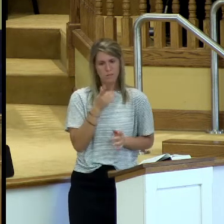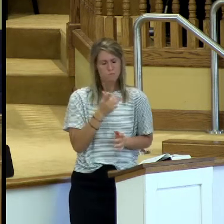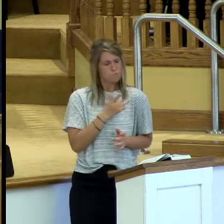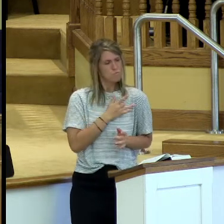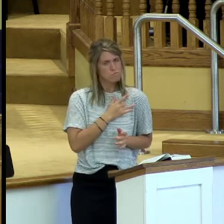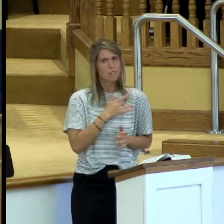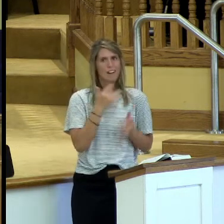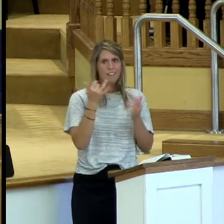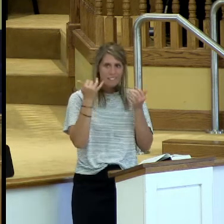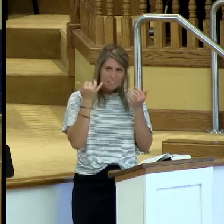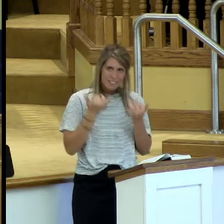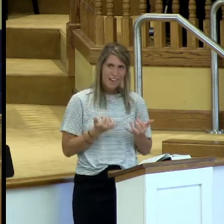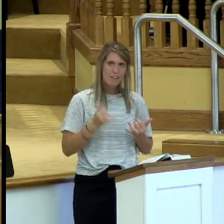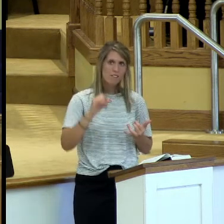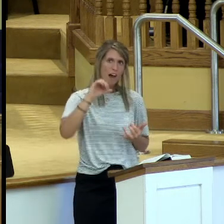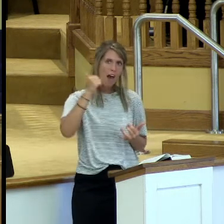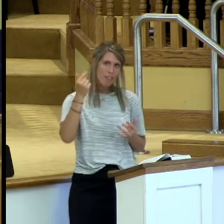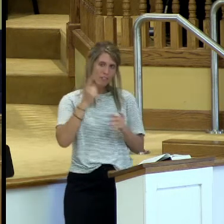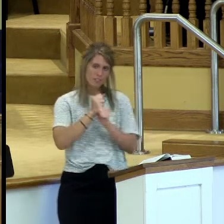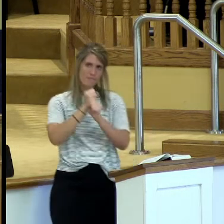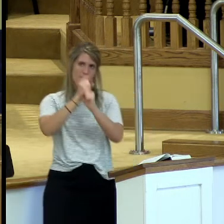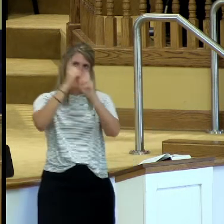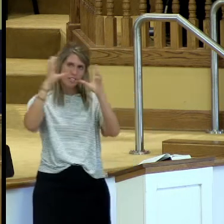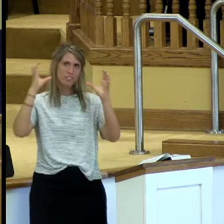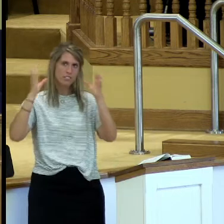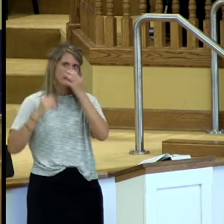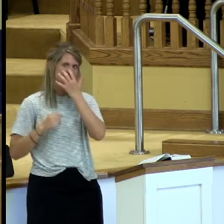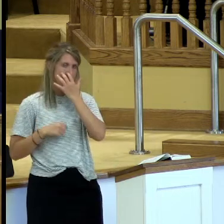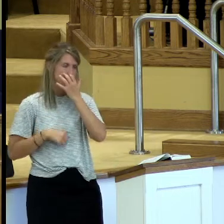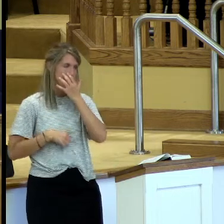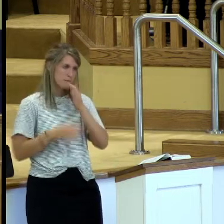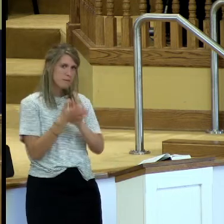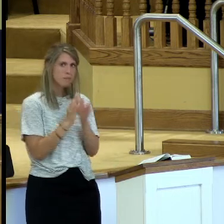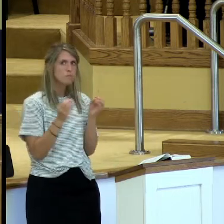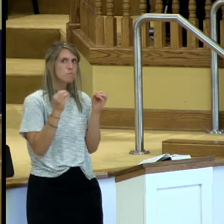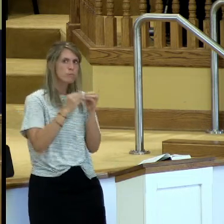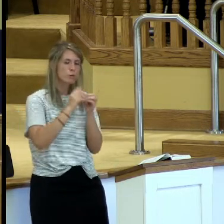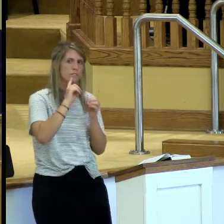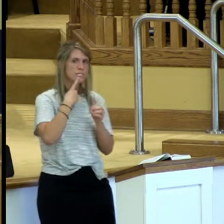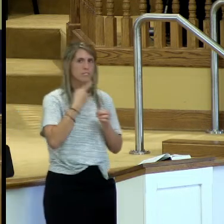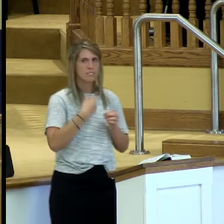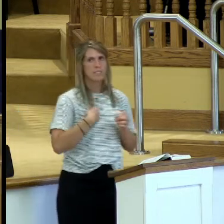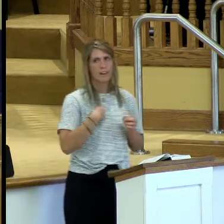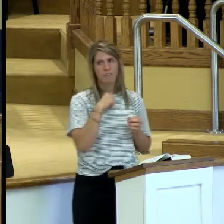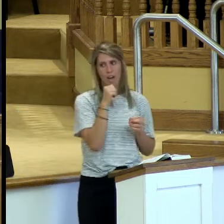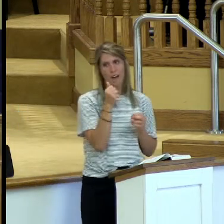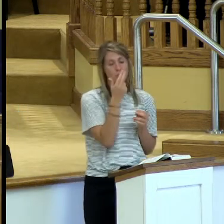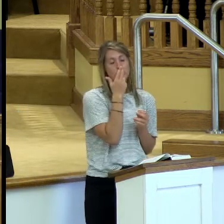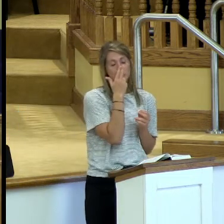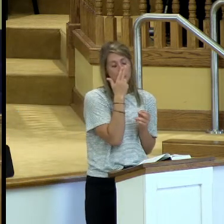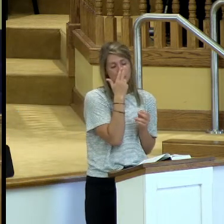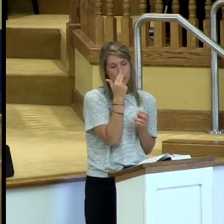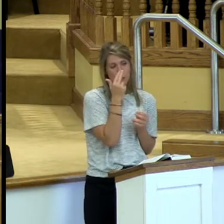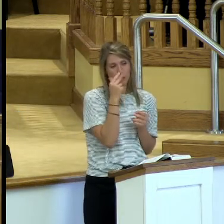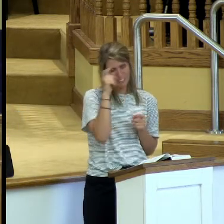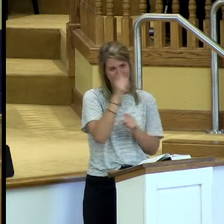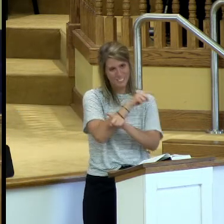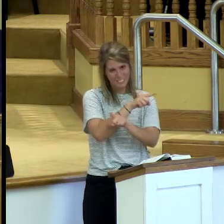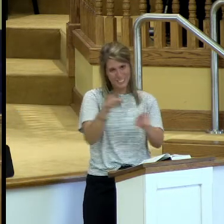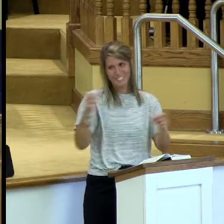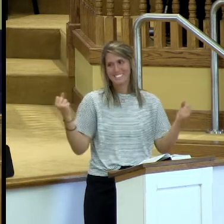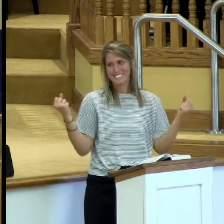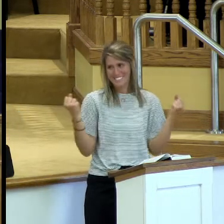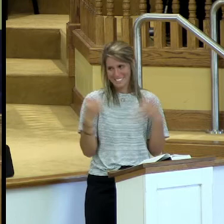And now the other ministry visions, this is where stuff starts getting even more serious, and I will not joke as much because you are starting to scare